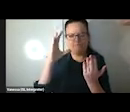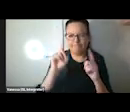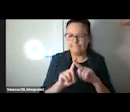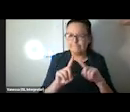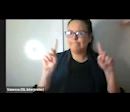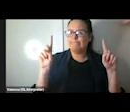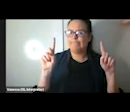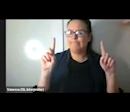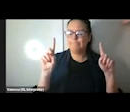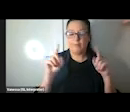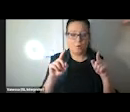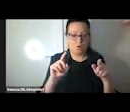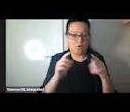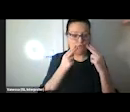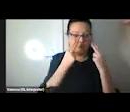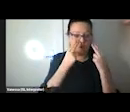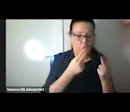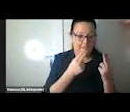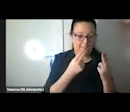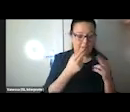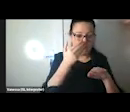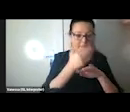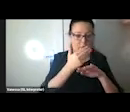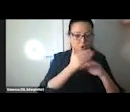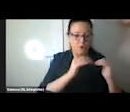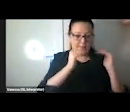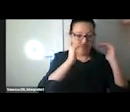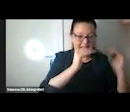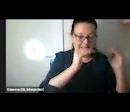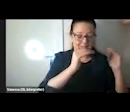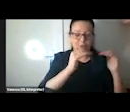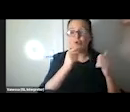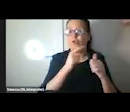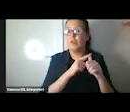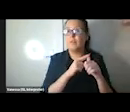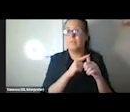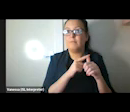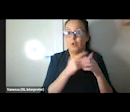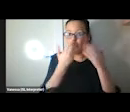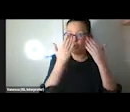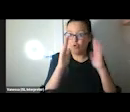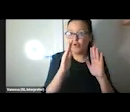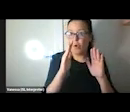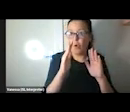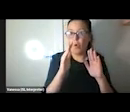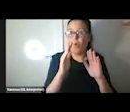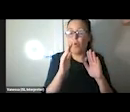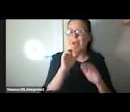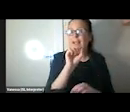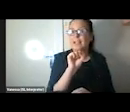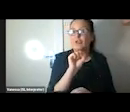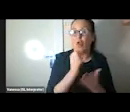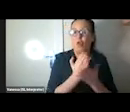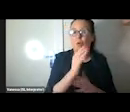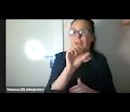are requirements in order to comply with the functional standard, and they are illustrated with reference to the word shall. So